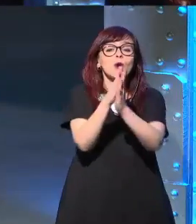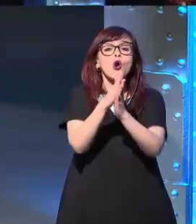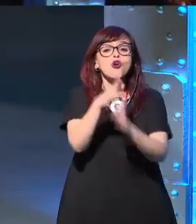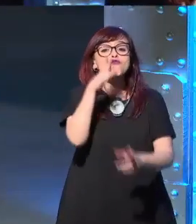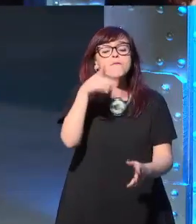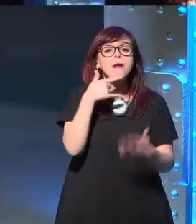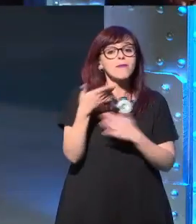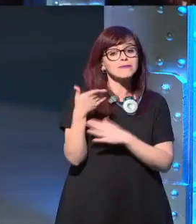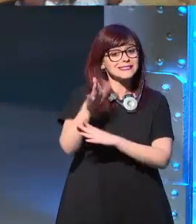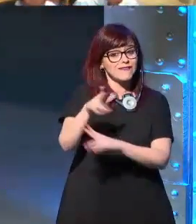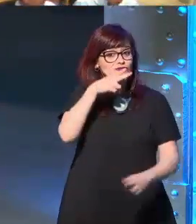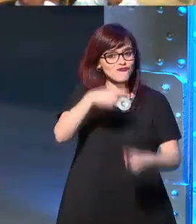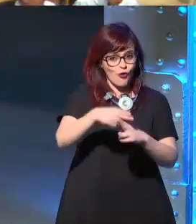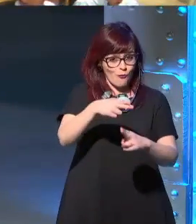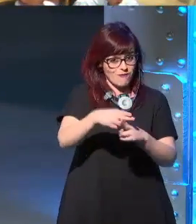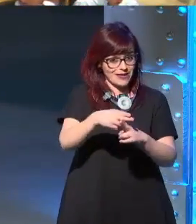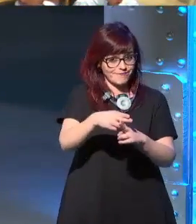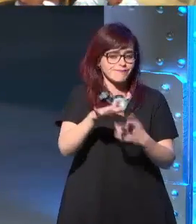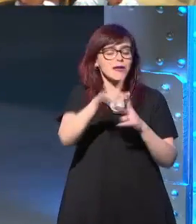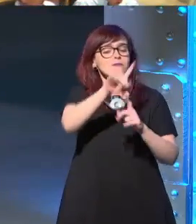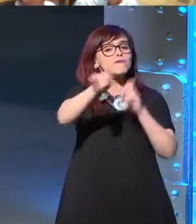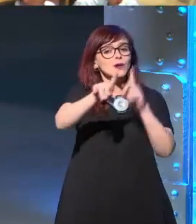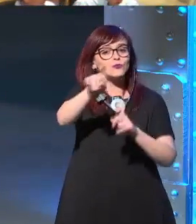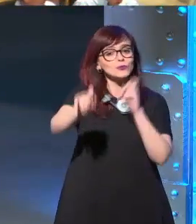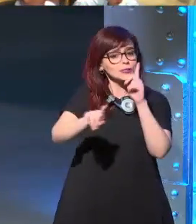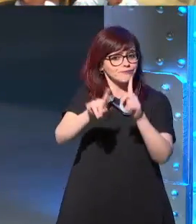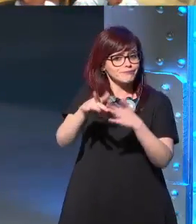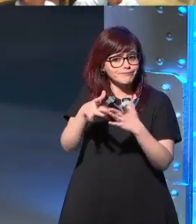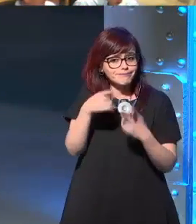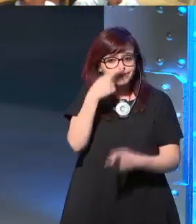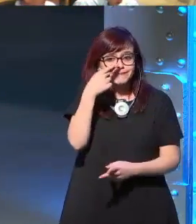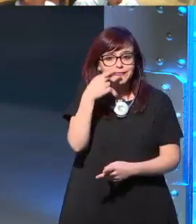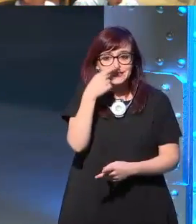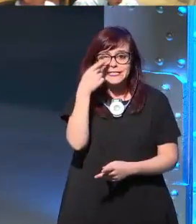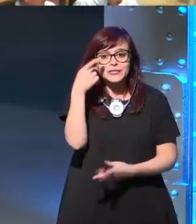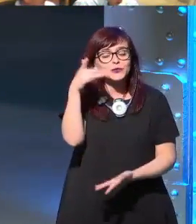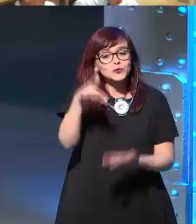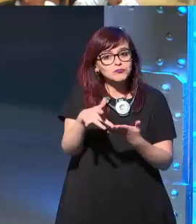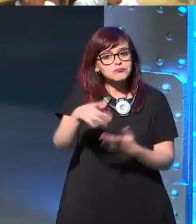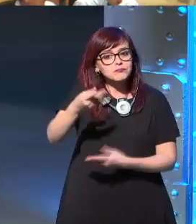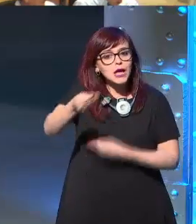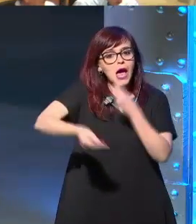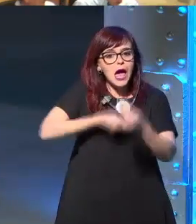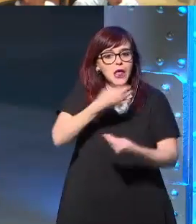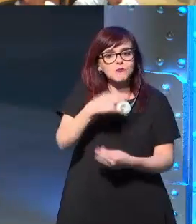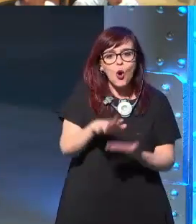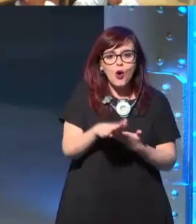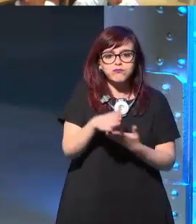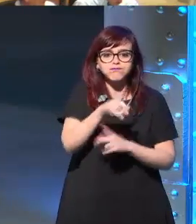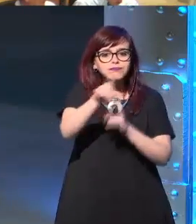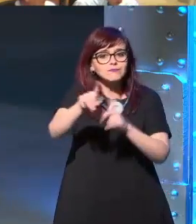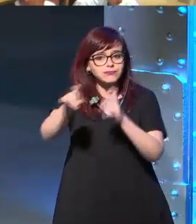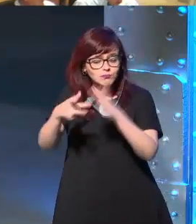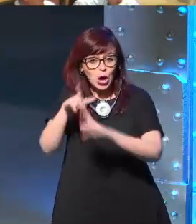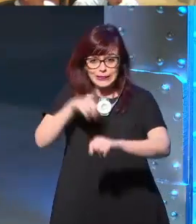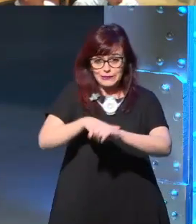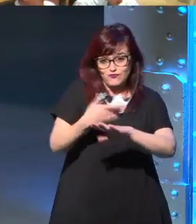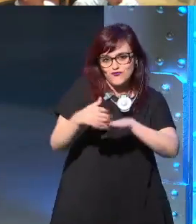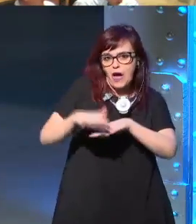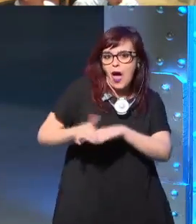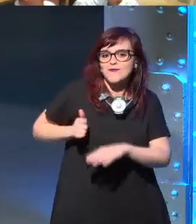So please you have to say your name and to make the you have to ask the question so that we